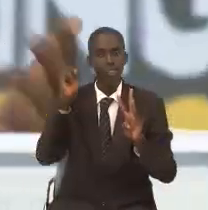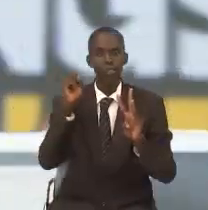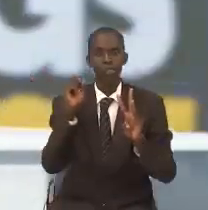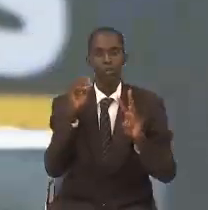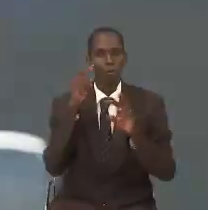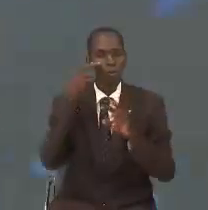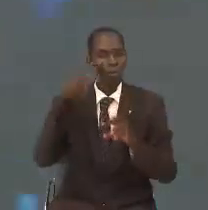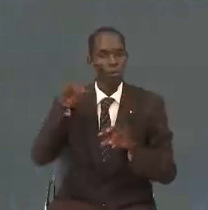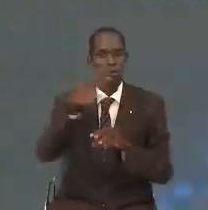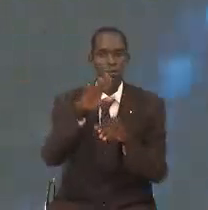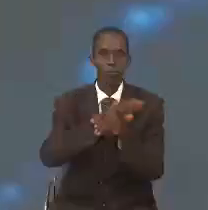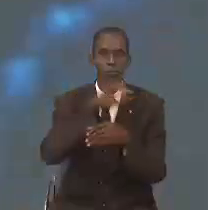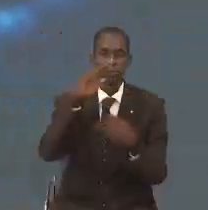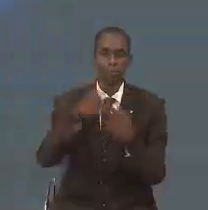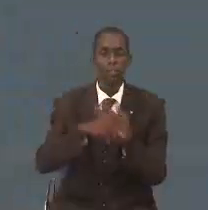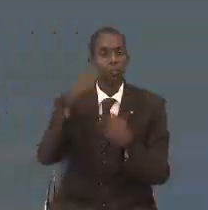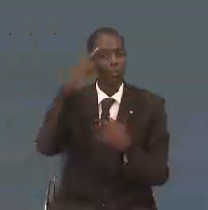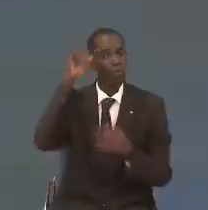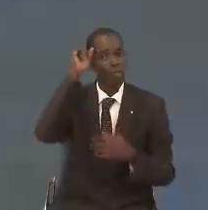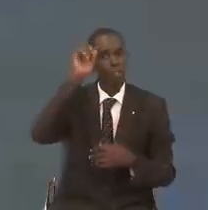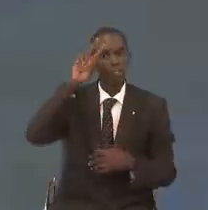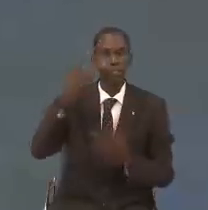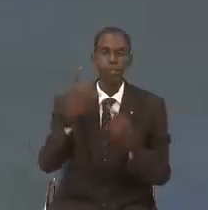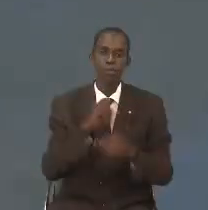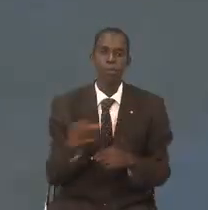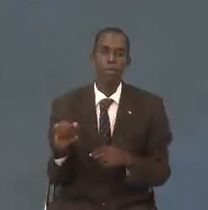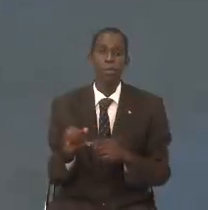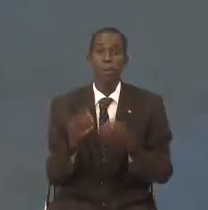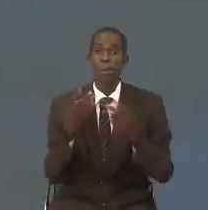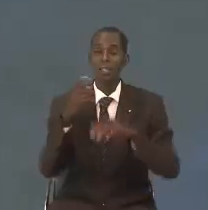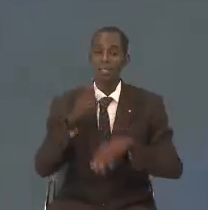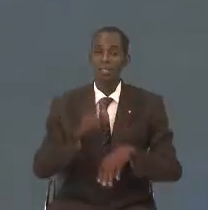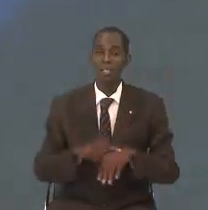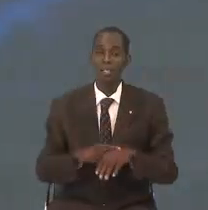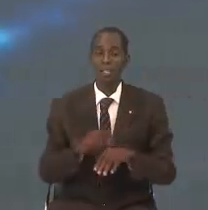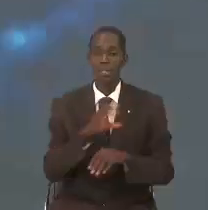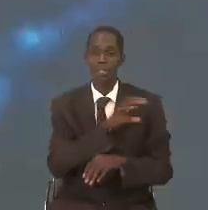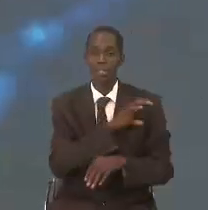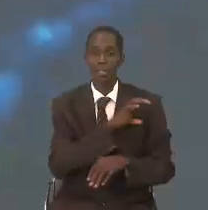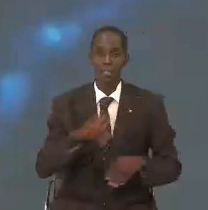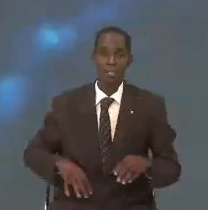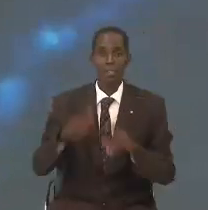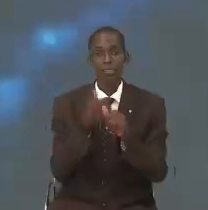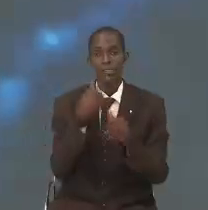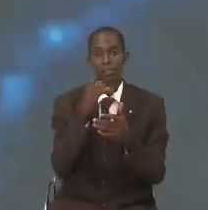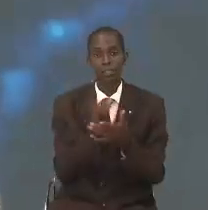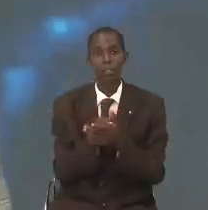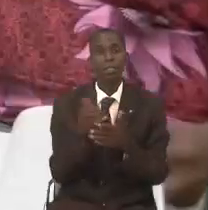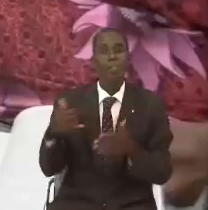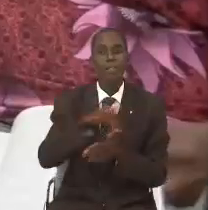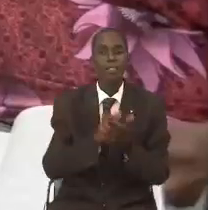second coming. Many times Christ himself, he said, those who are going to be ready and